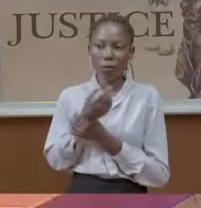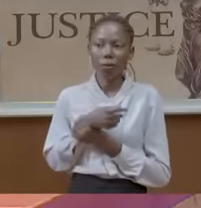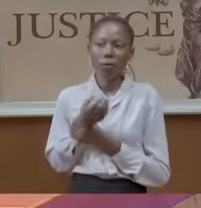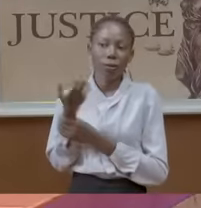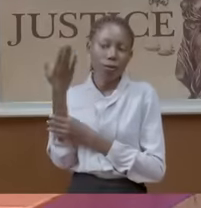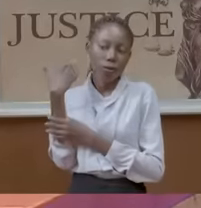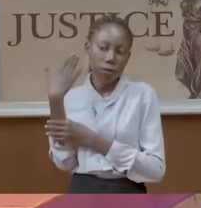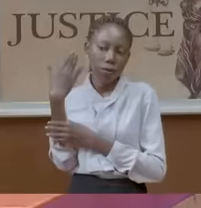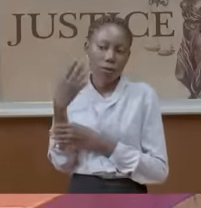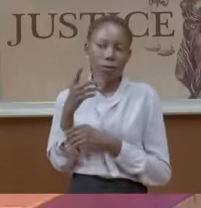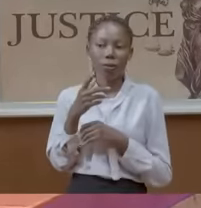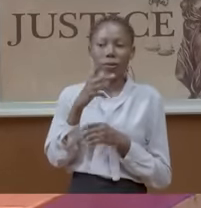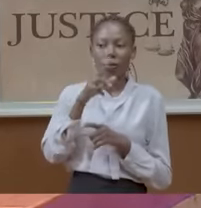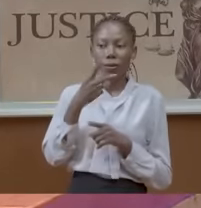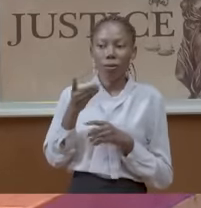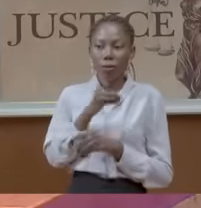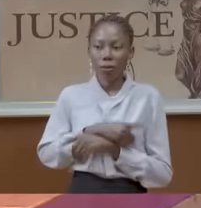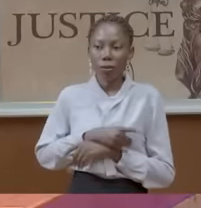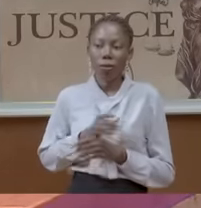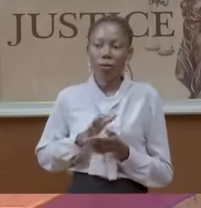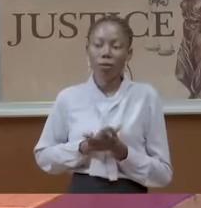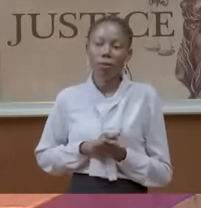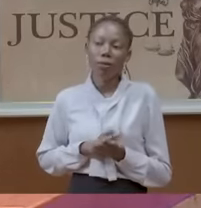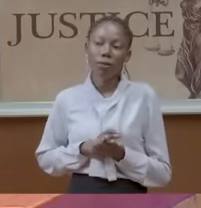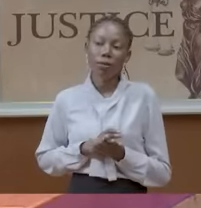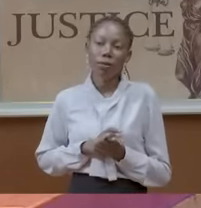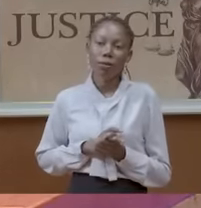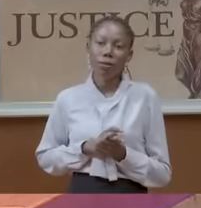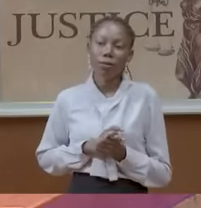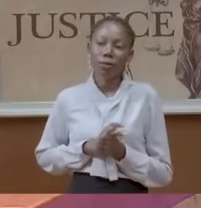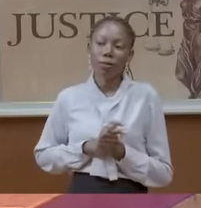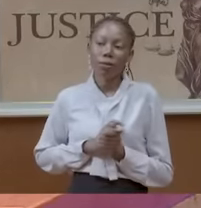about 3 days ago, as if I will need it. When he said,